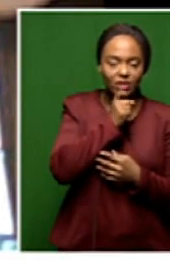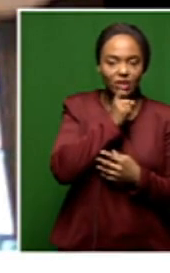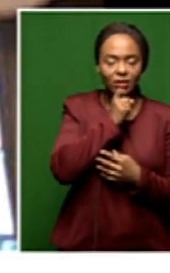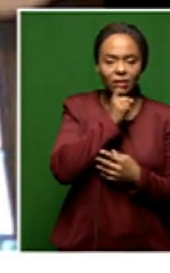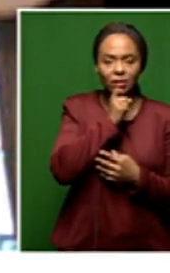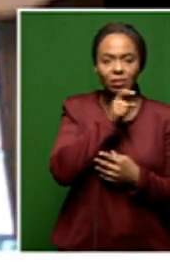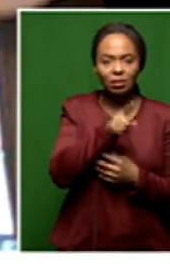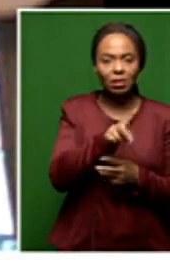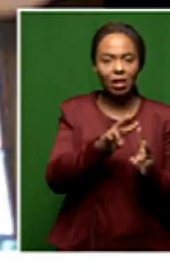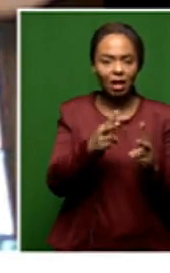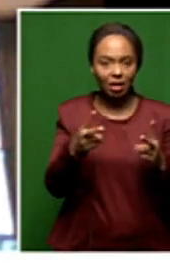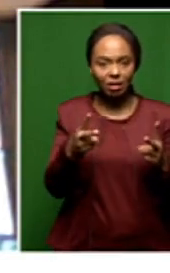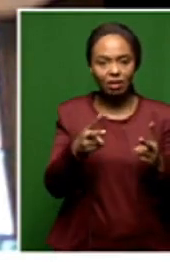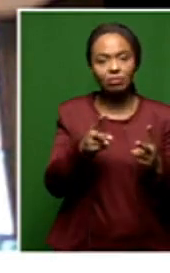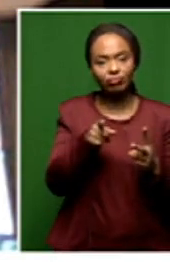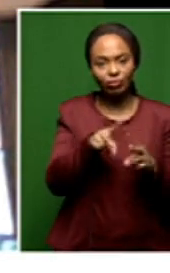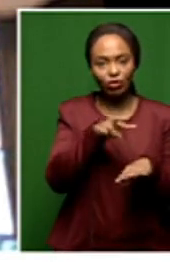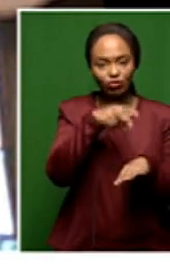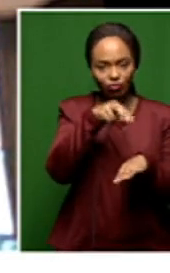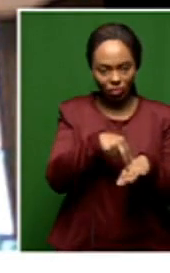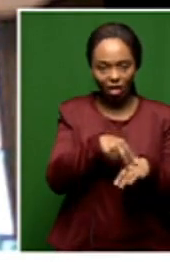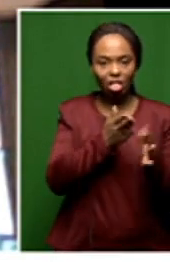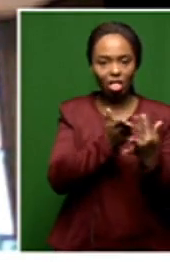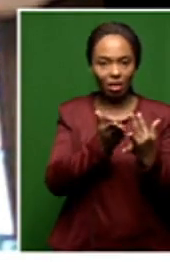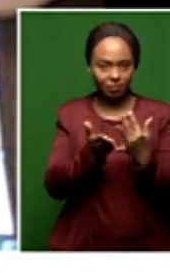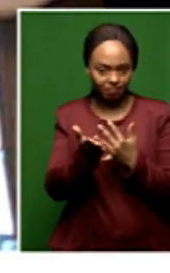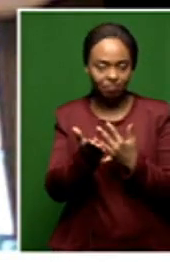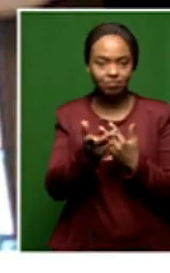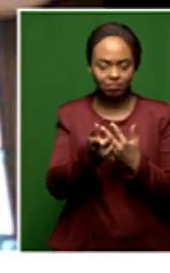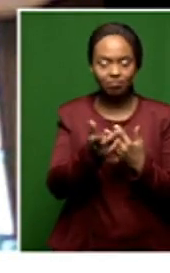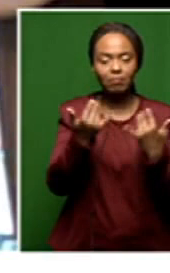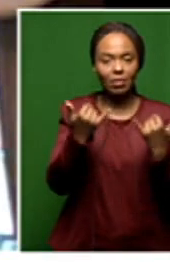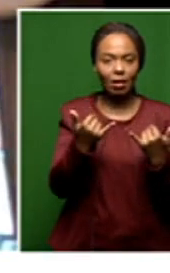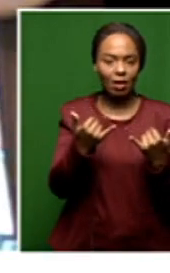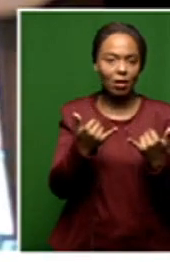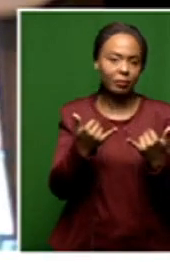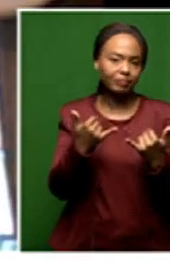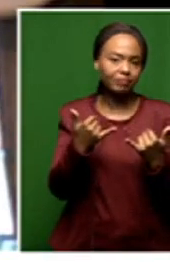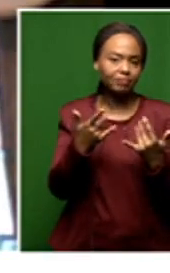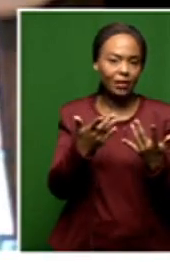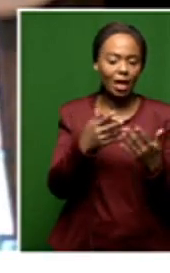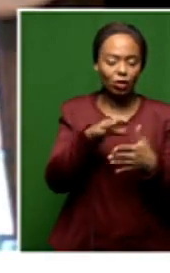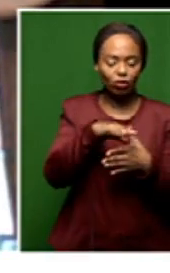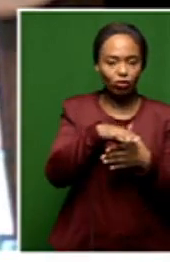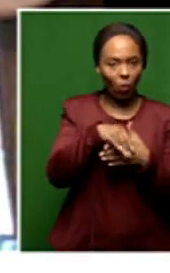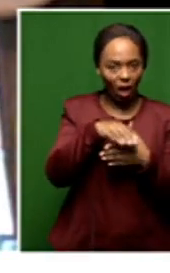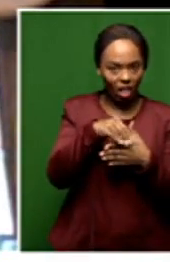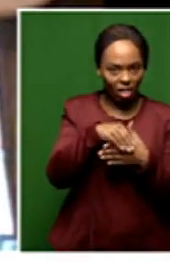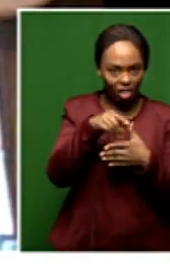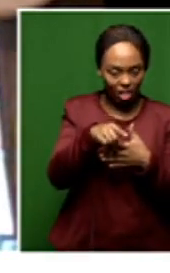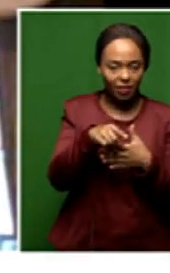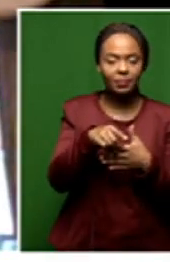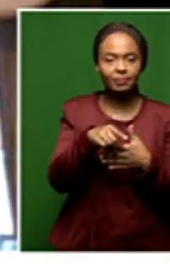methods, showed me how important the beneficial microorganisms are in the soil and